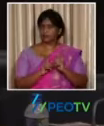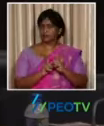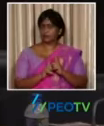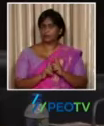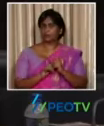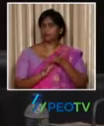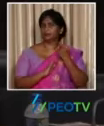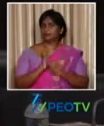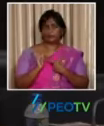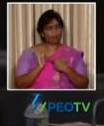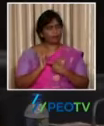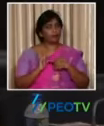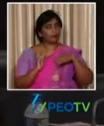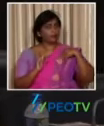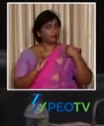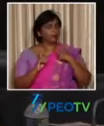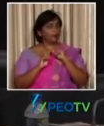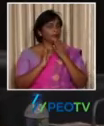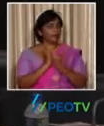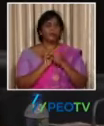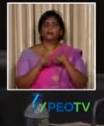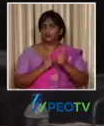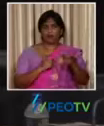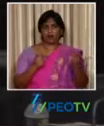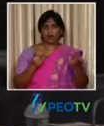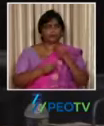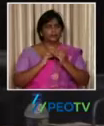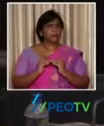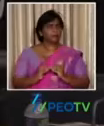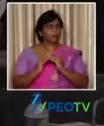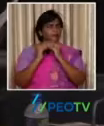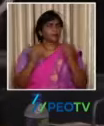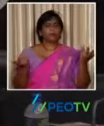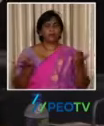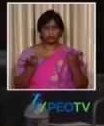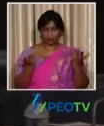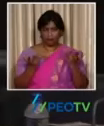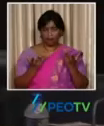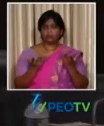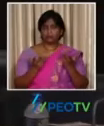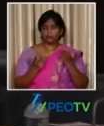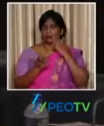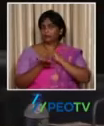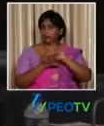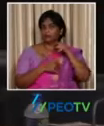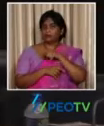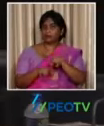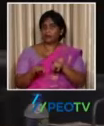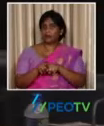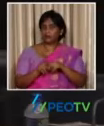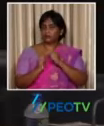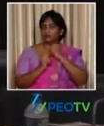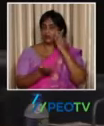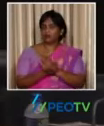and it certainly is an overreach, honorable minister. You have to get up and stop this. It violates the